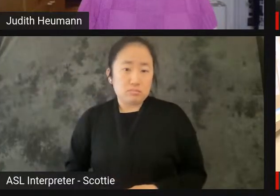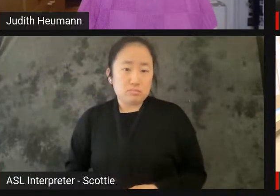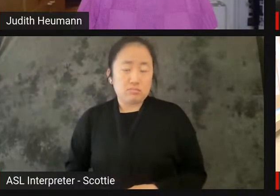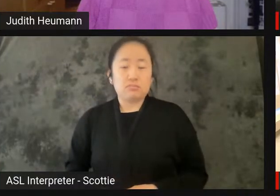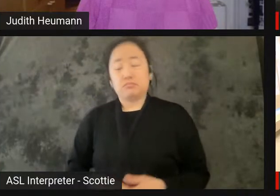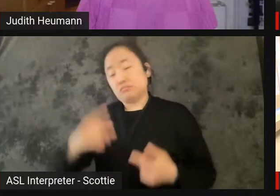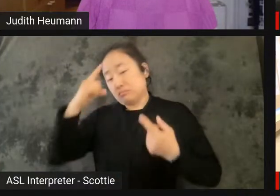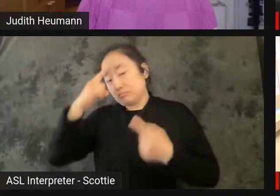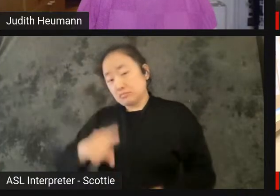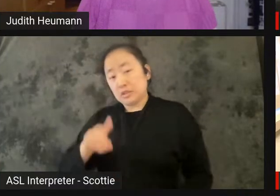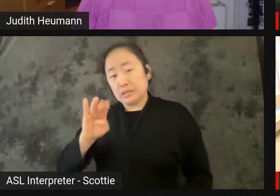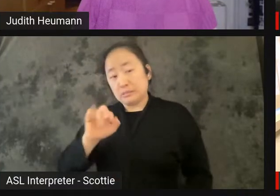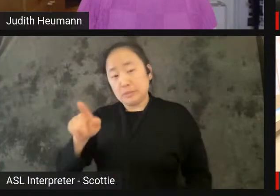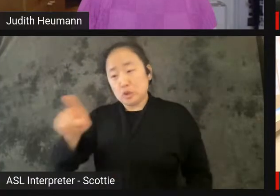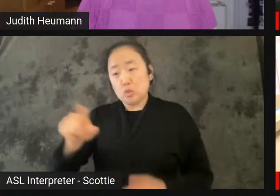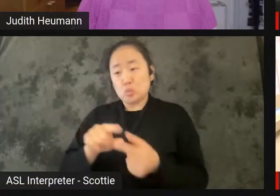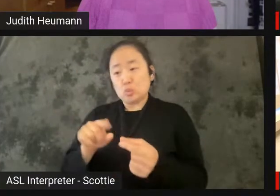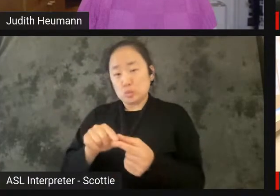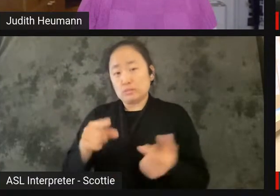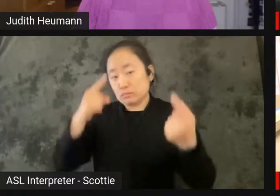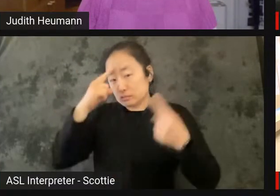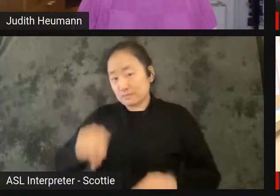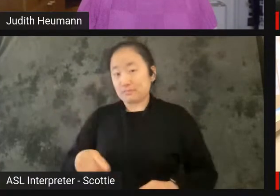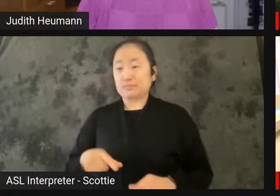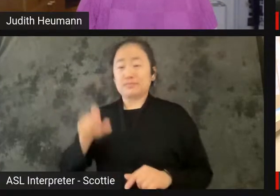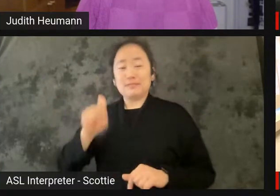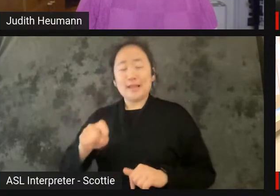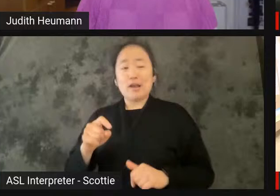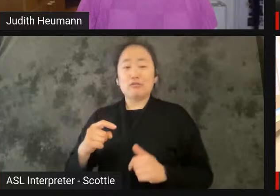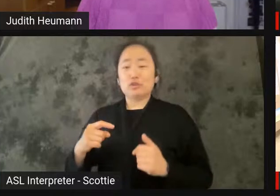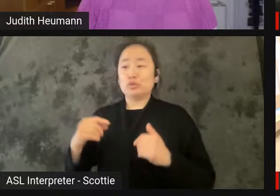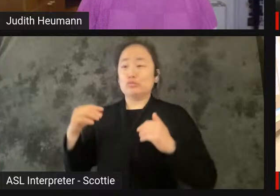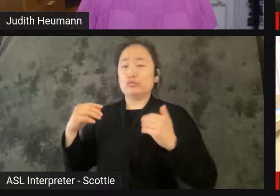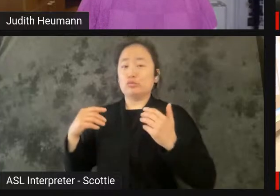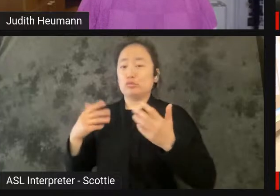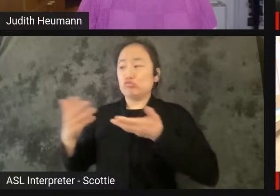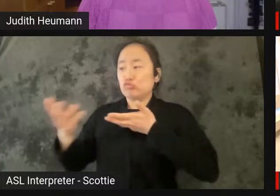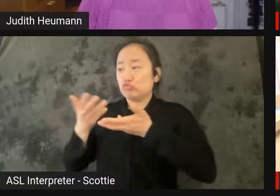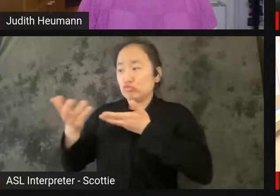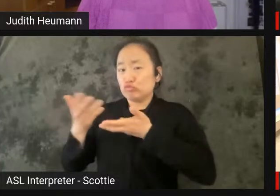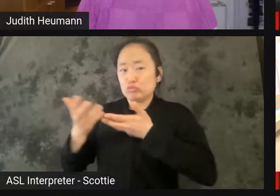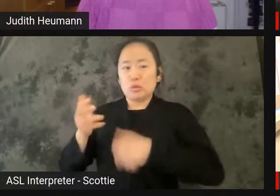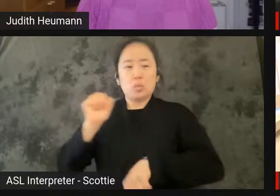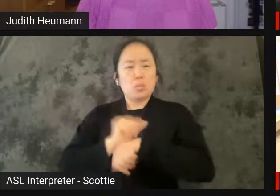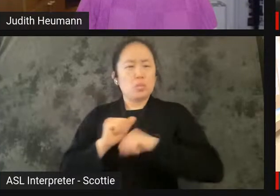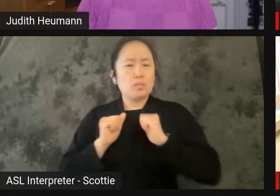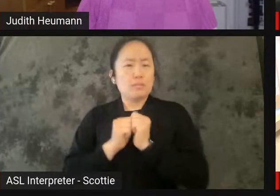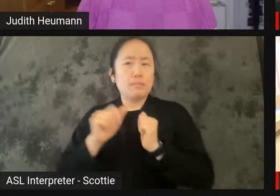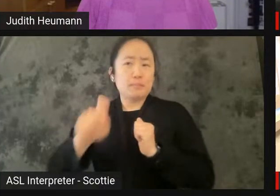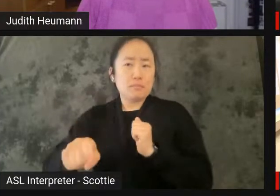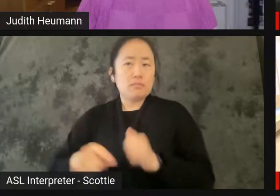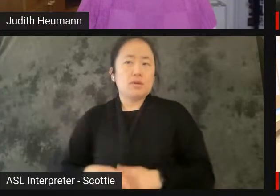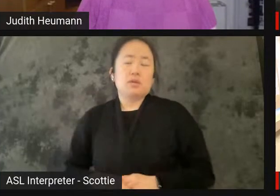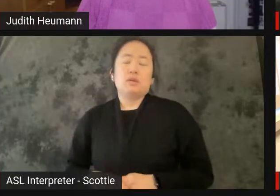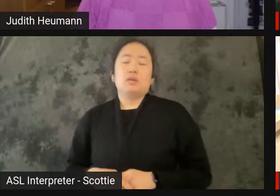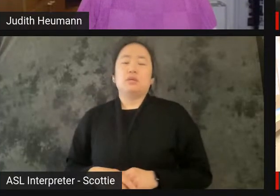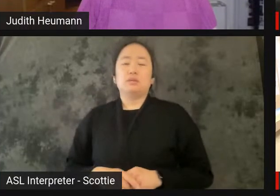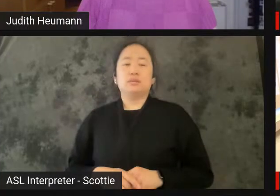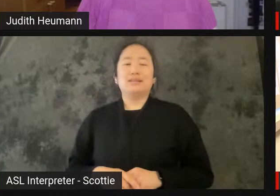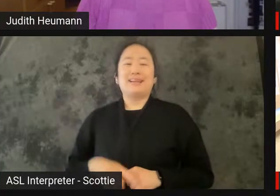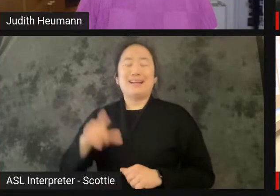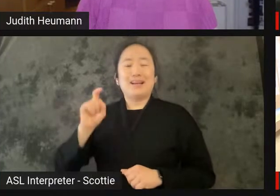Bill. It's people need to be talking and working together. They need to be willing not to be